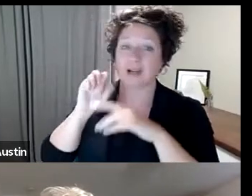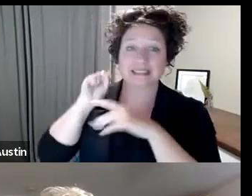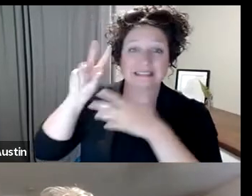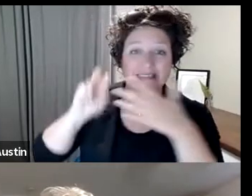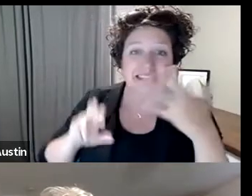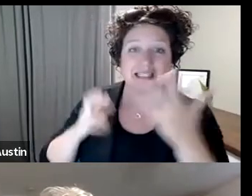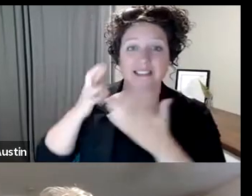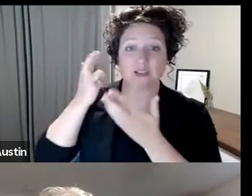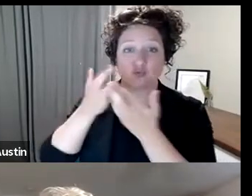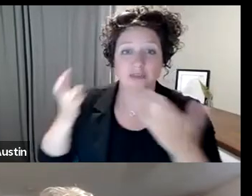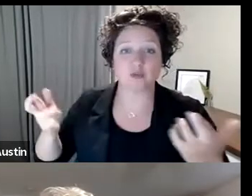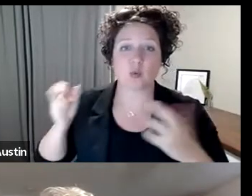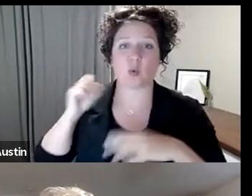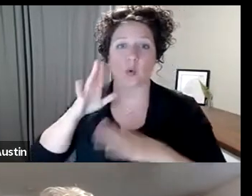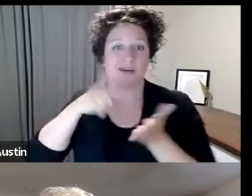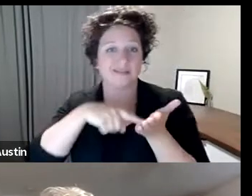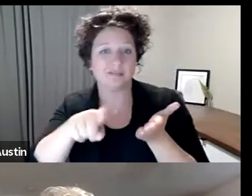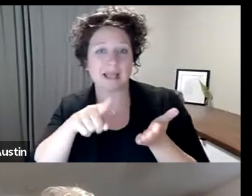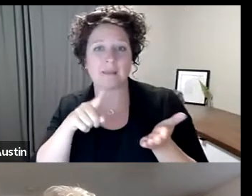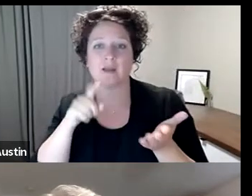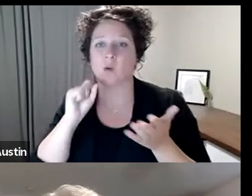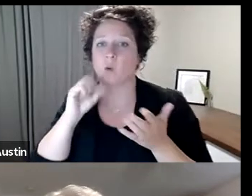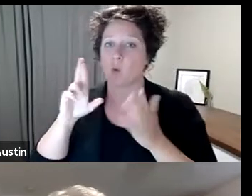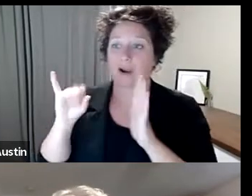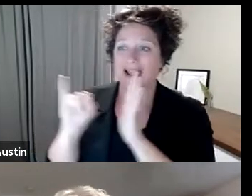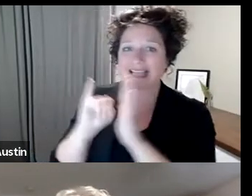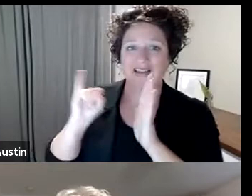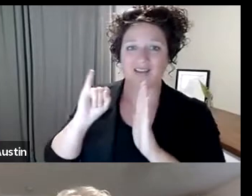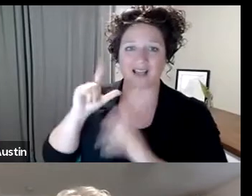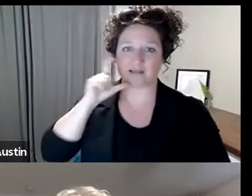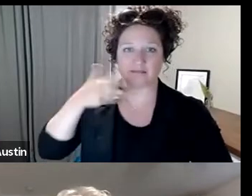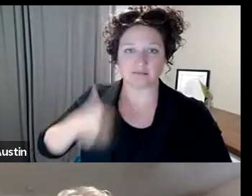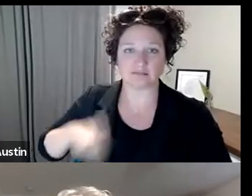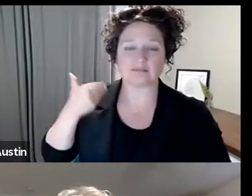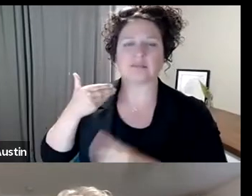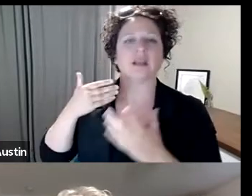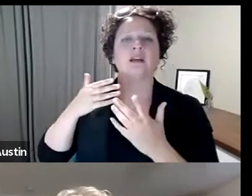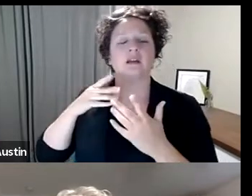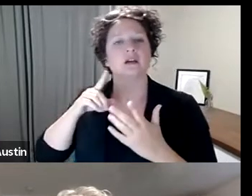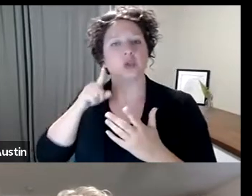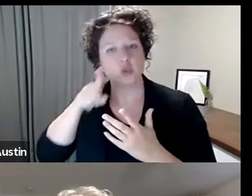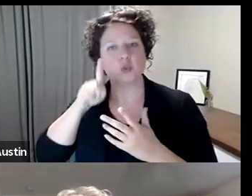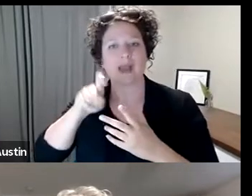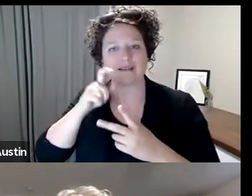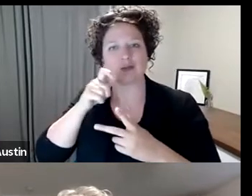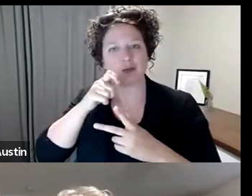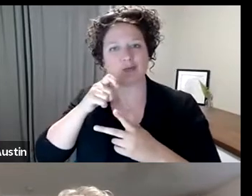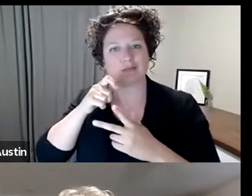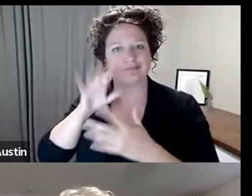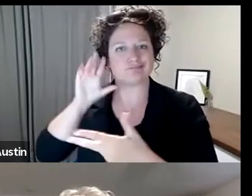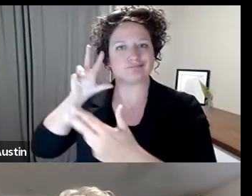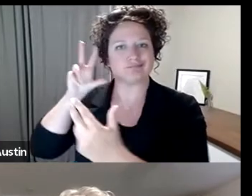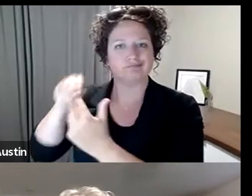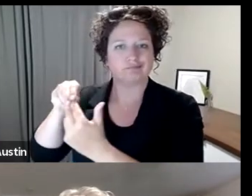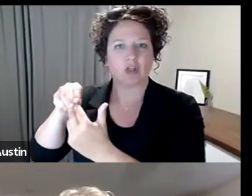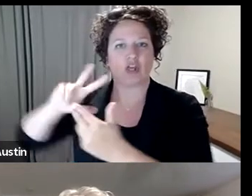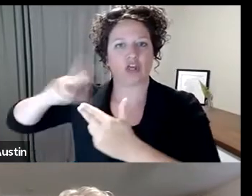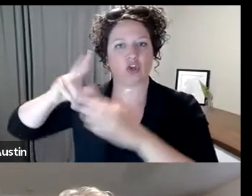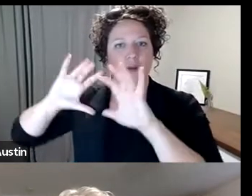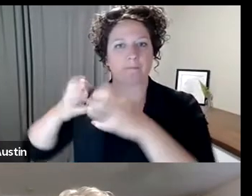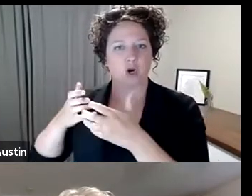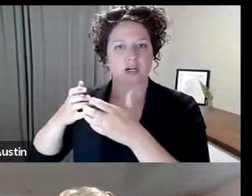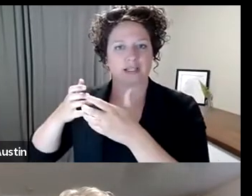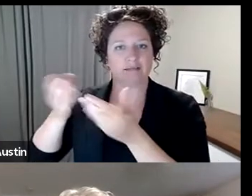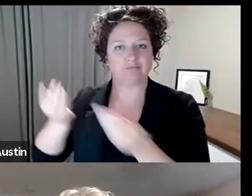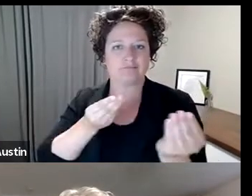or payment or identifying yourself, you need to work through a third-party intermediary, and many